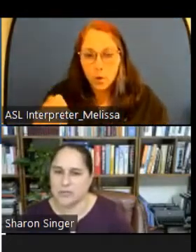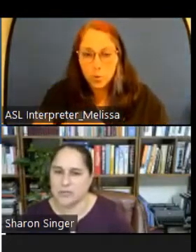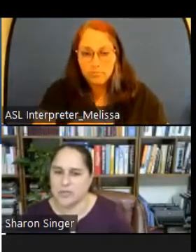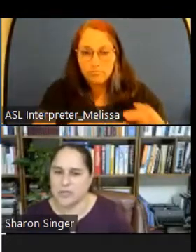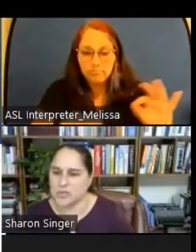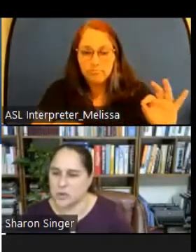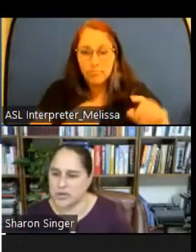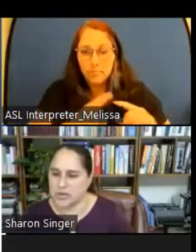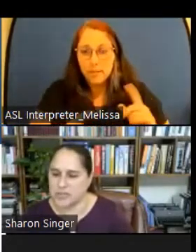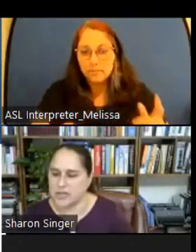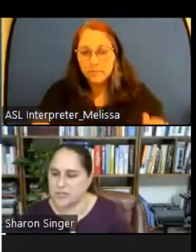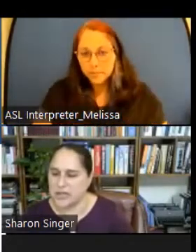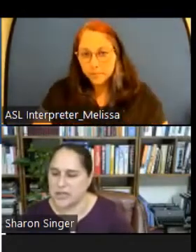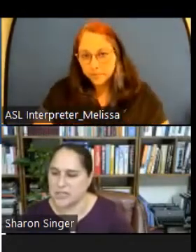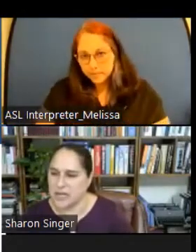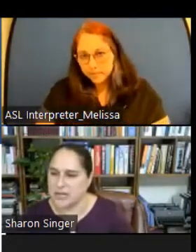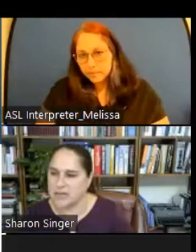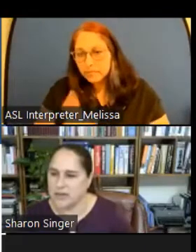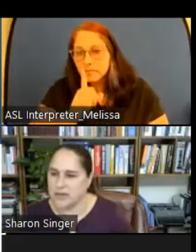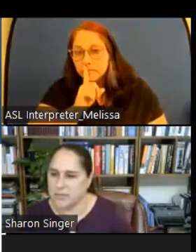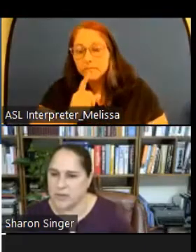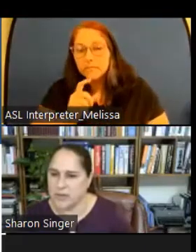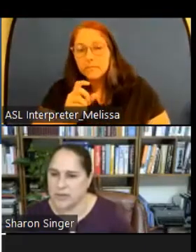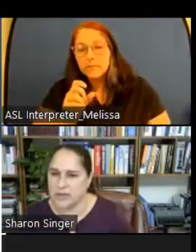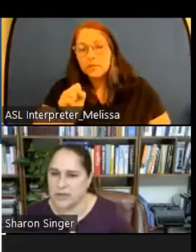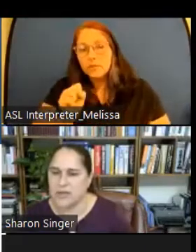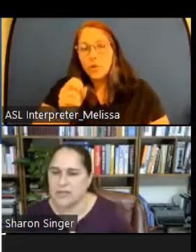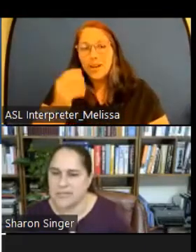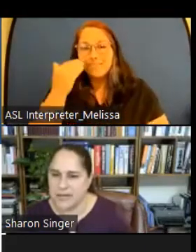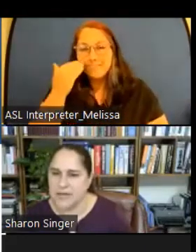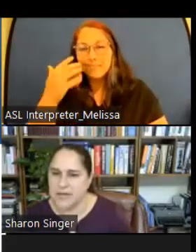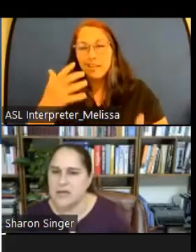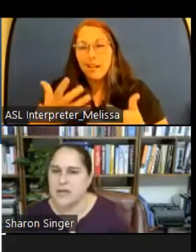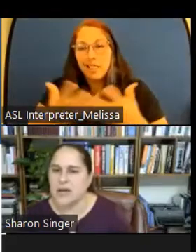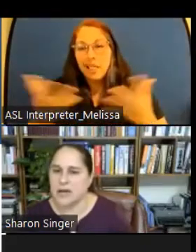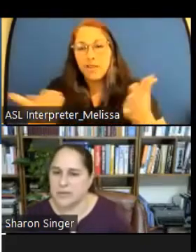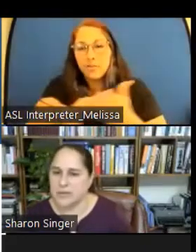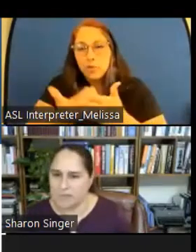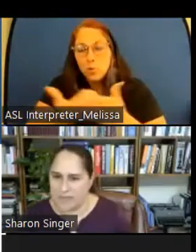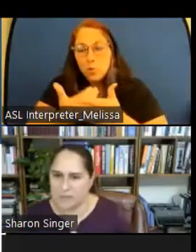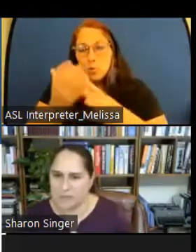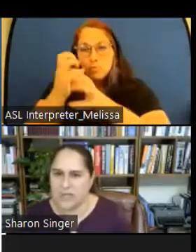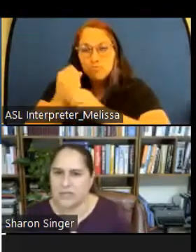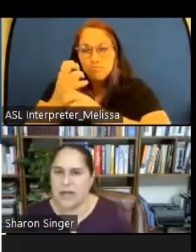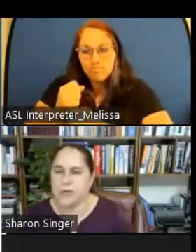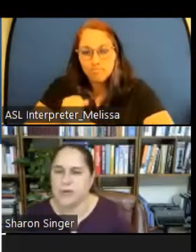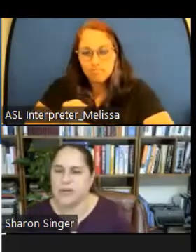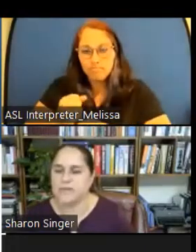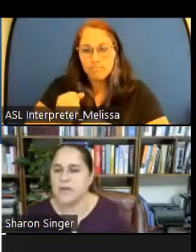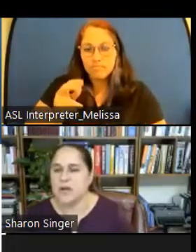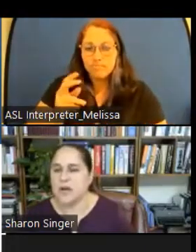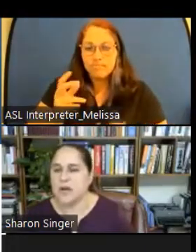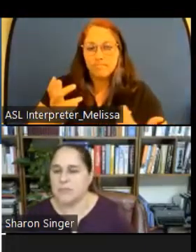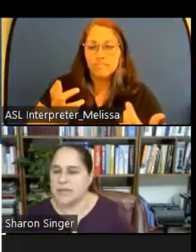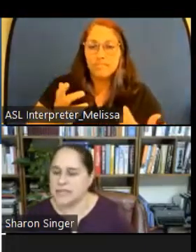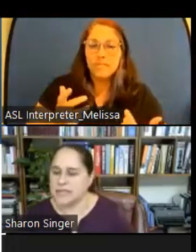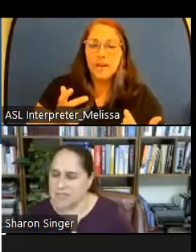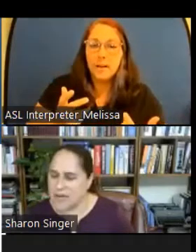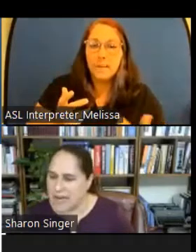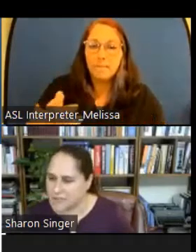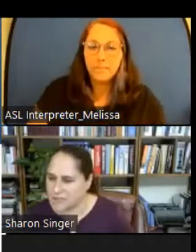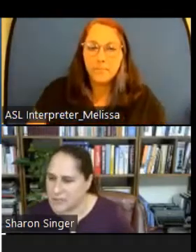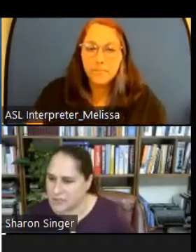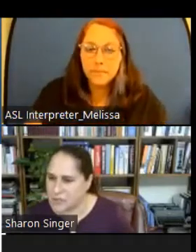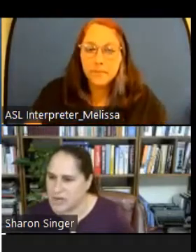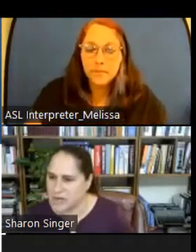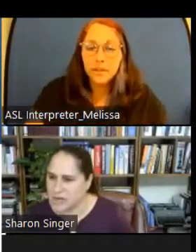how this work is being done in a community setting. It's meant to be collaborative. It does not